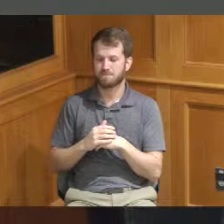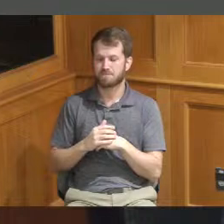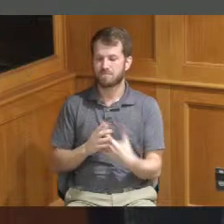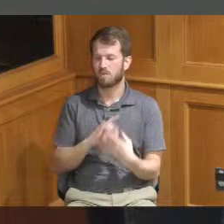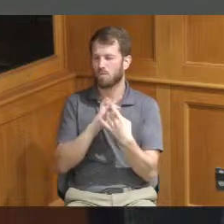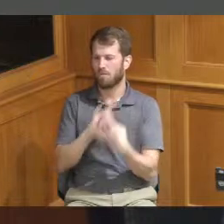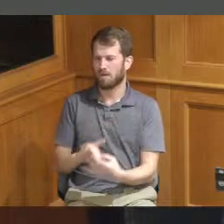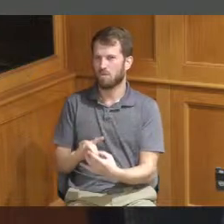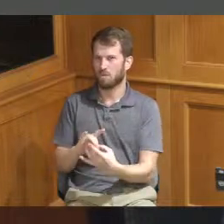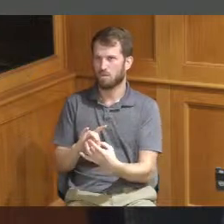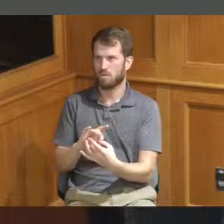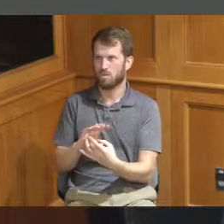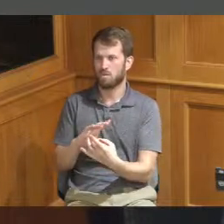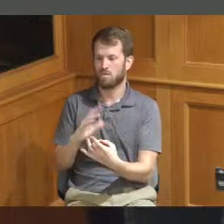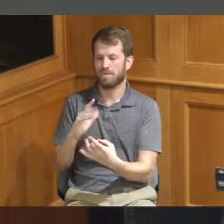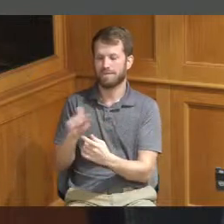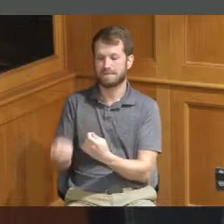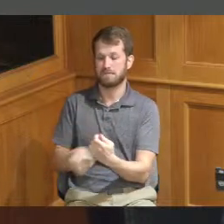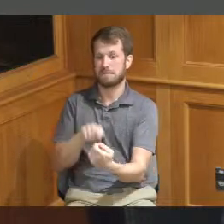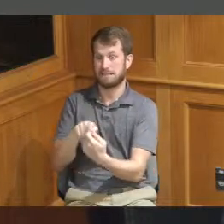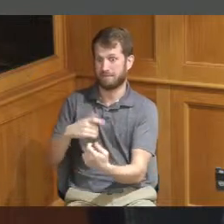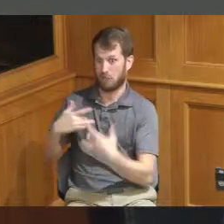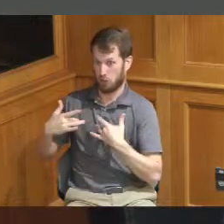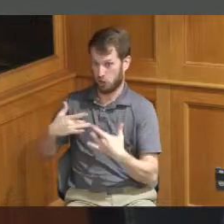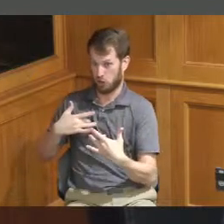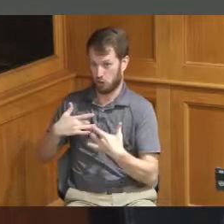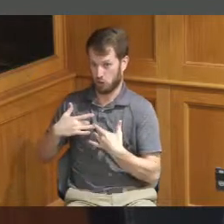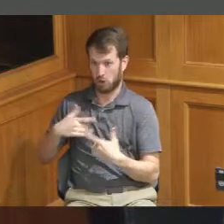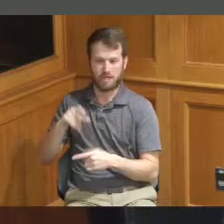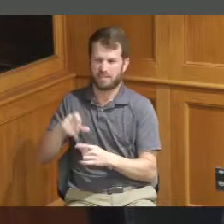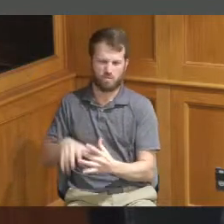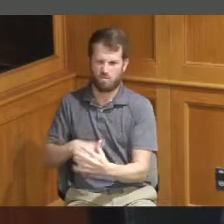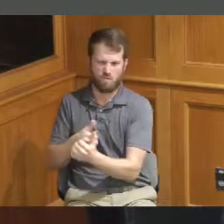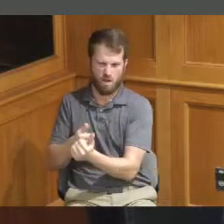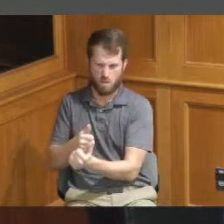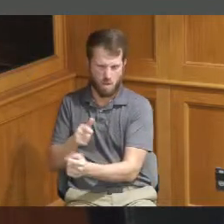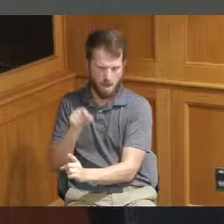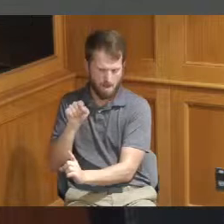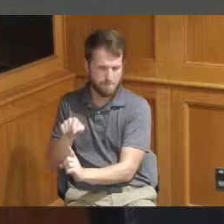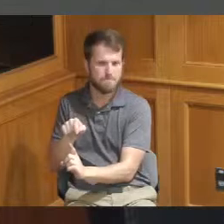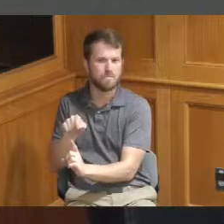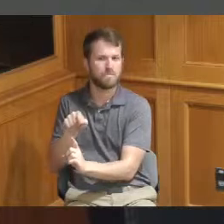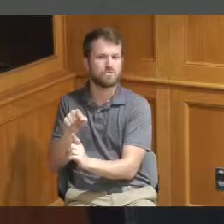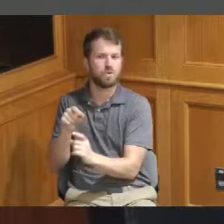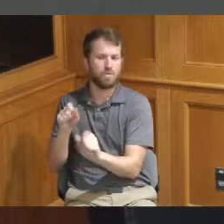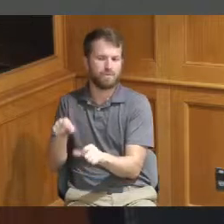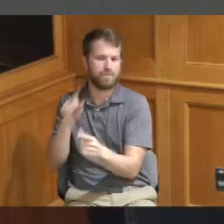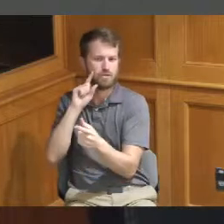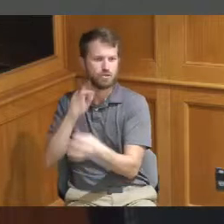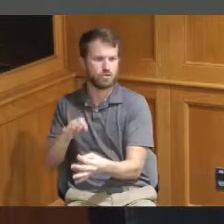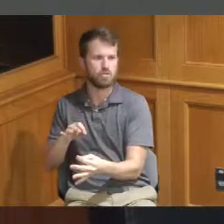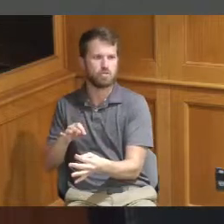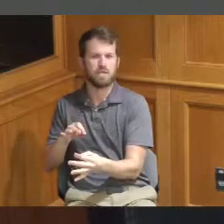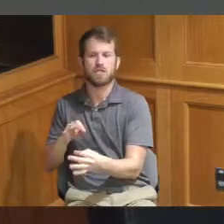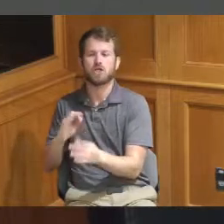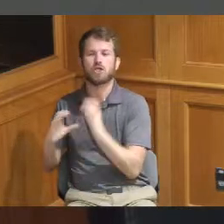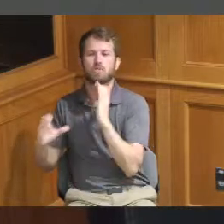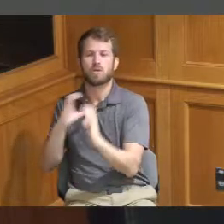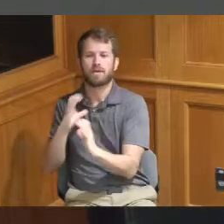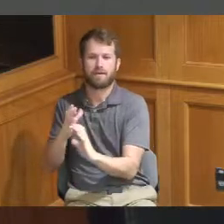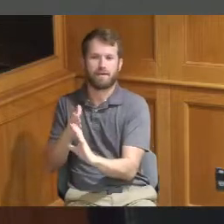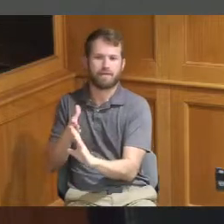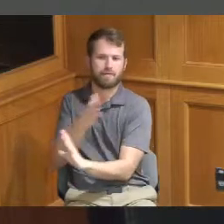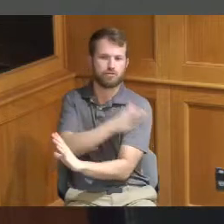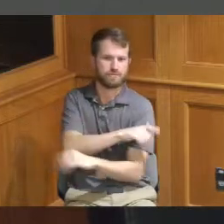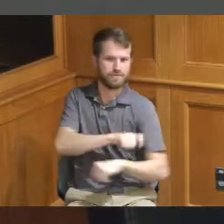relates to the specific concern, I just need to follow up to determine what communication was provided at the time